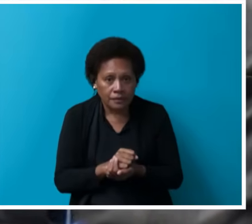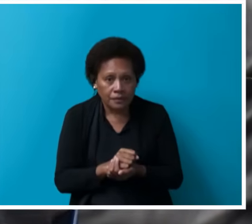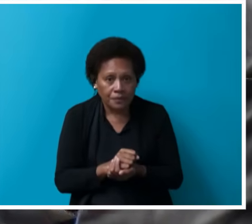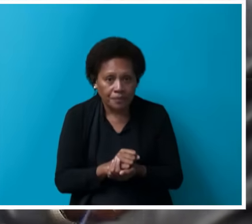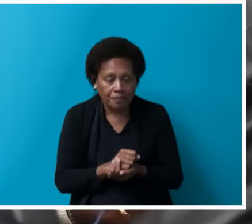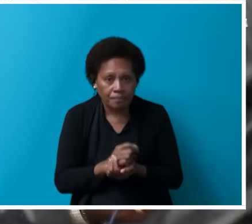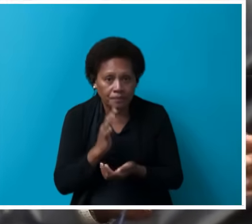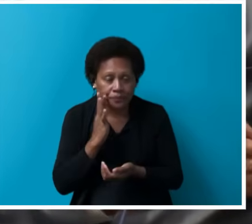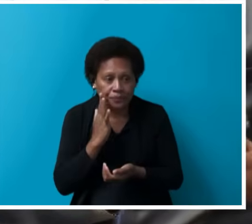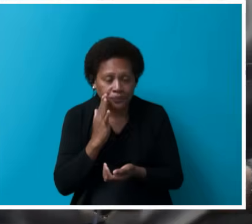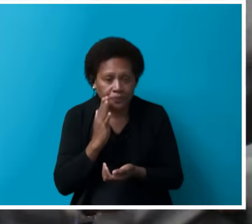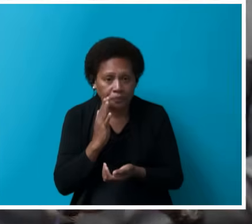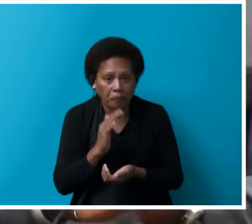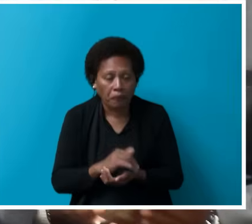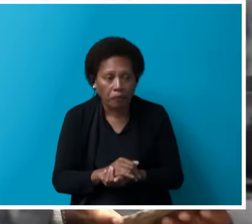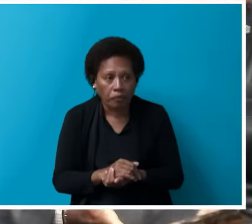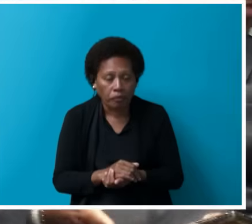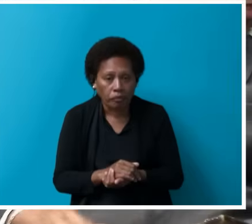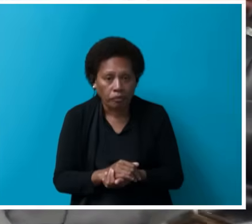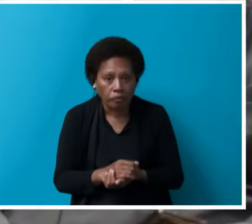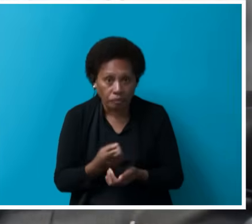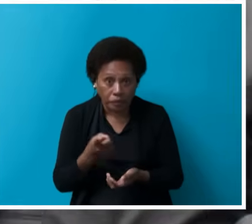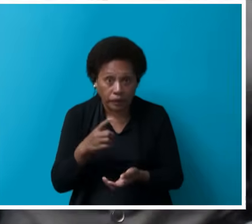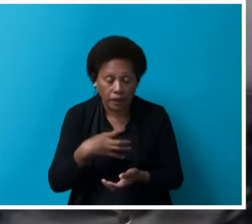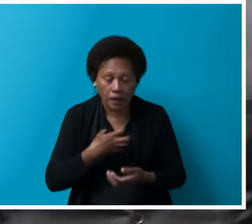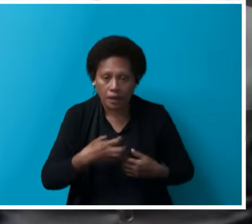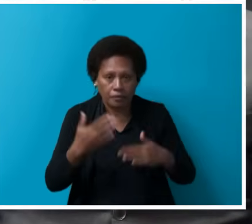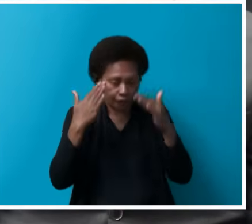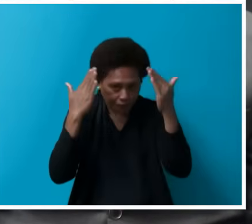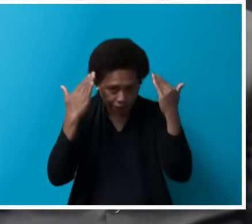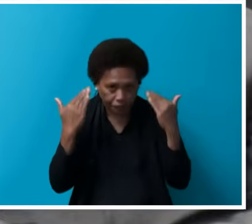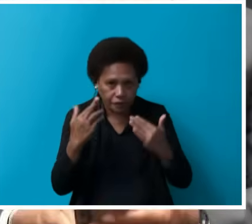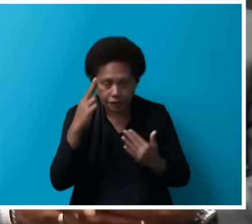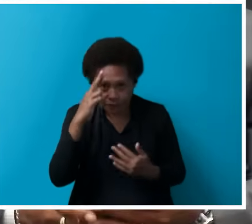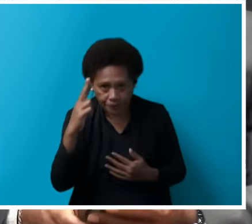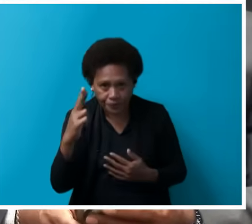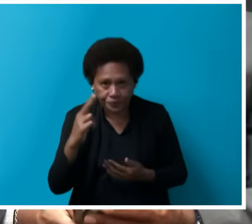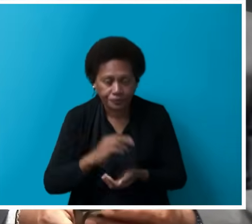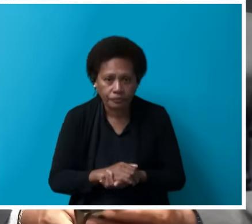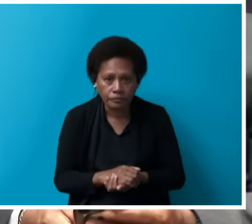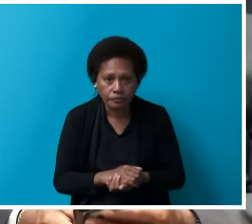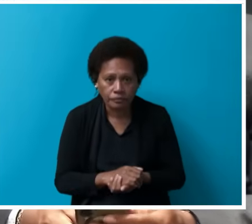So when they, and more, Mr. Speaker said, Honorable Leader of the Opposition should,